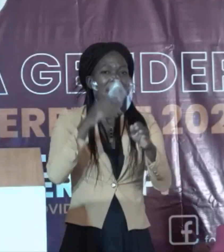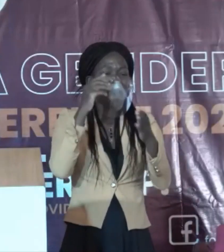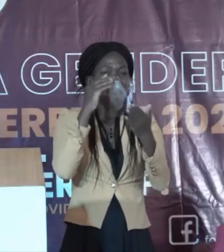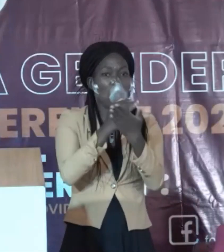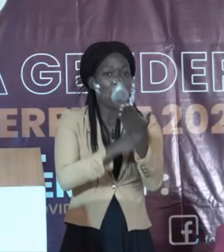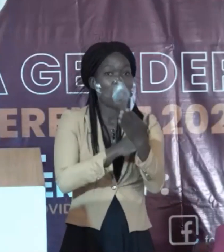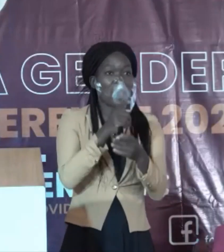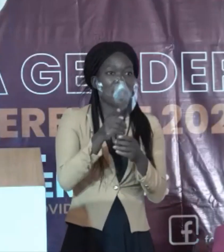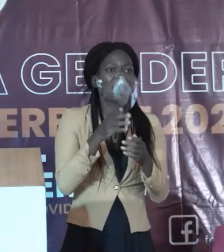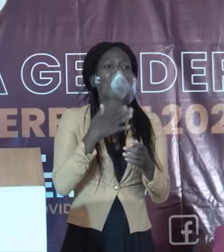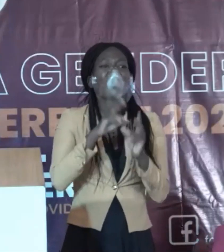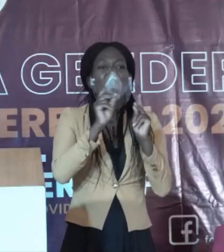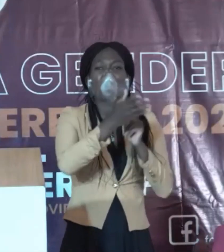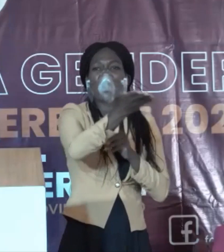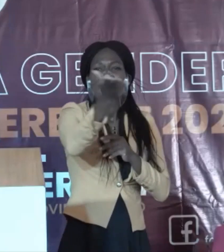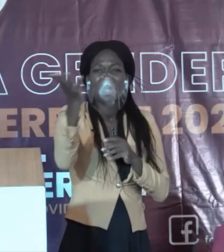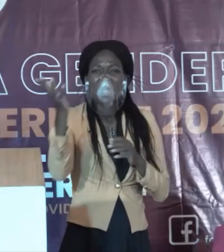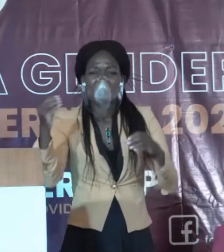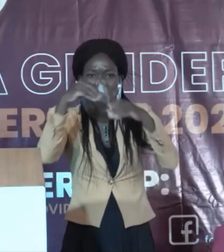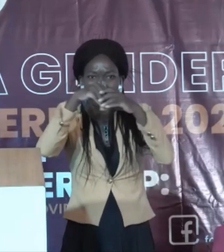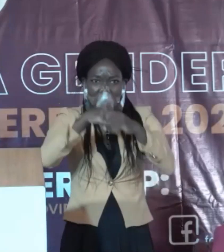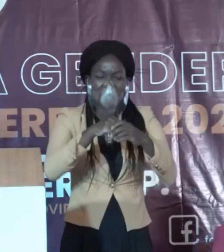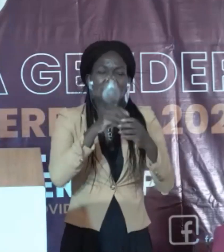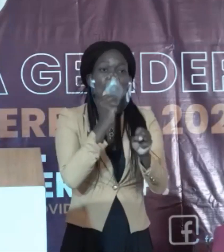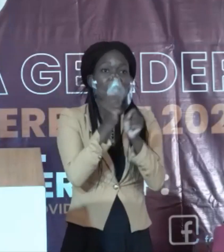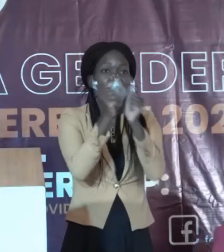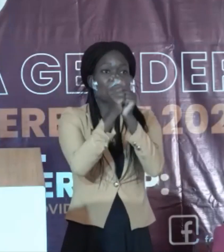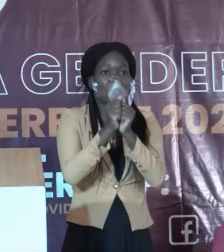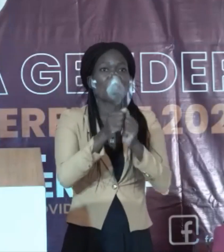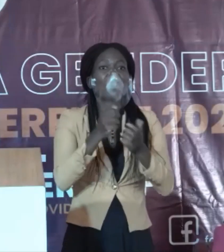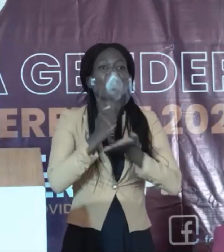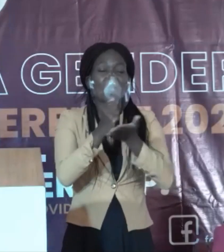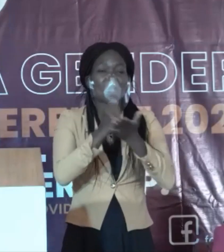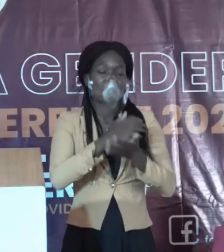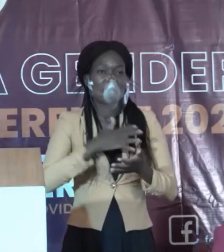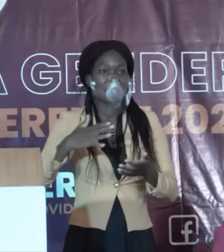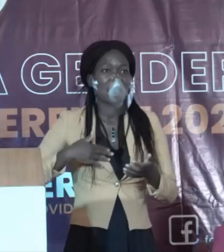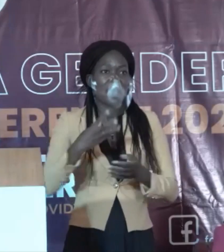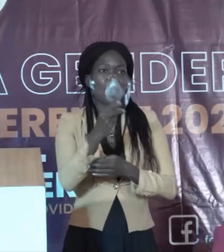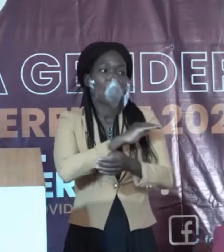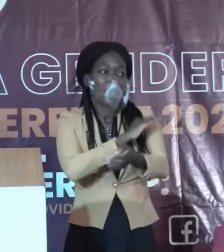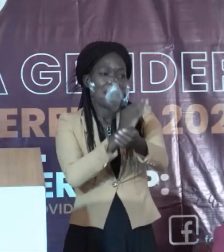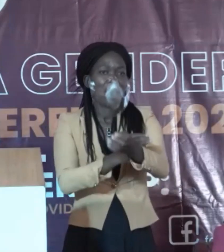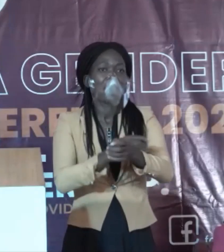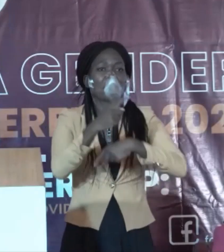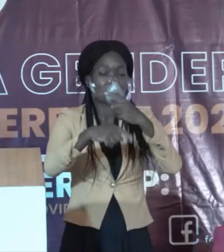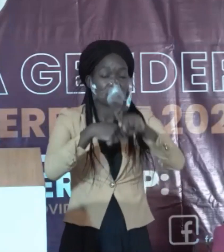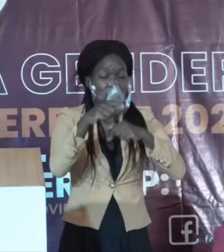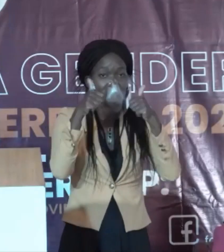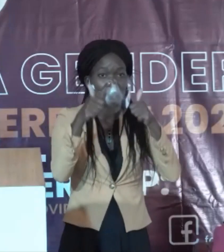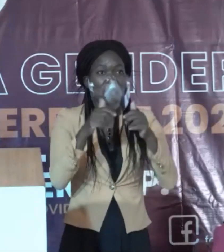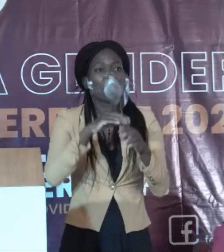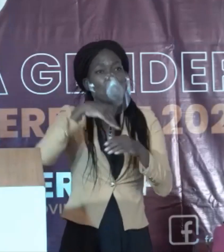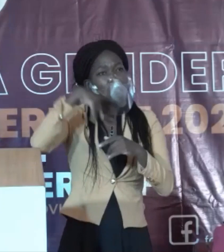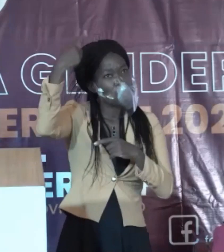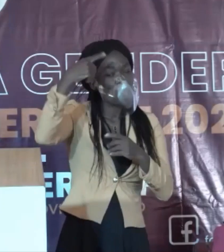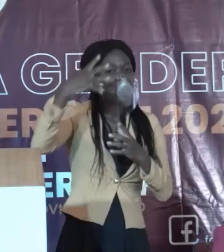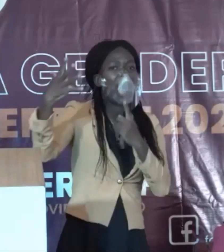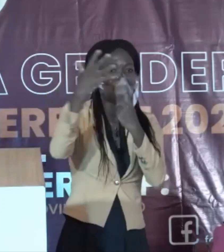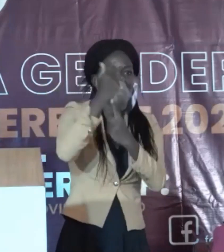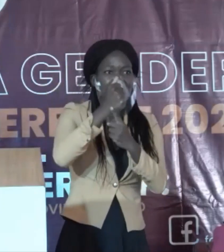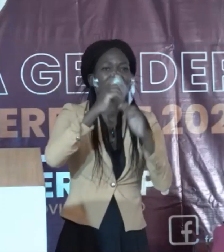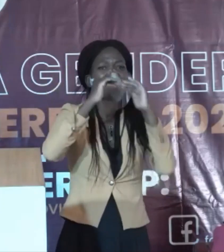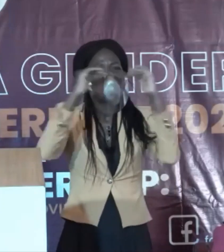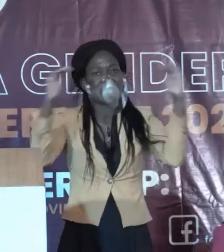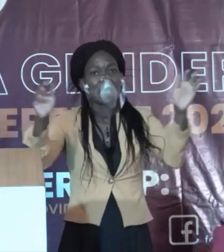everyone's effort to foster women's economic empowerment for a greater gender equity. Ladies and